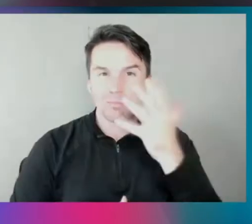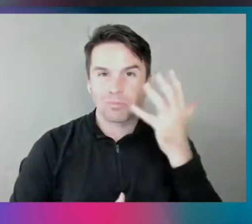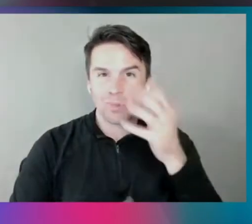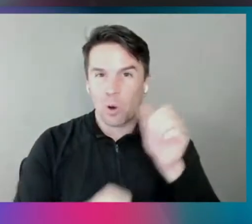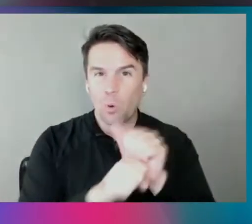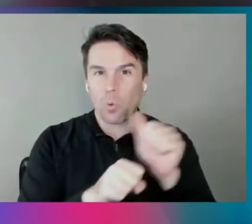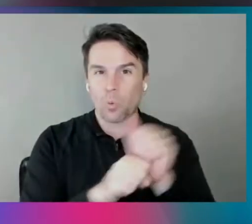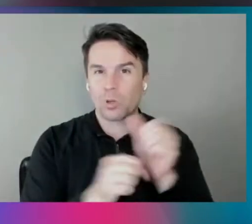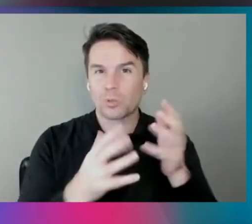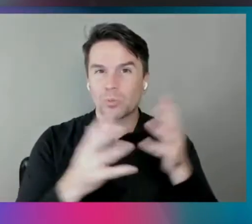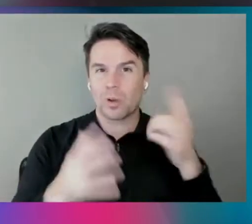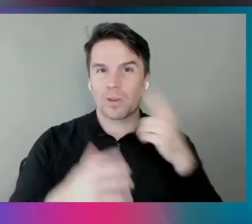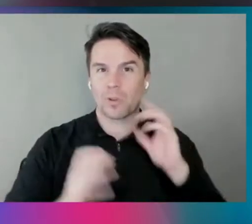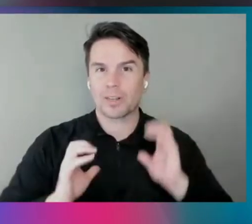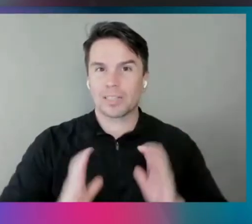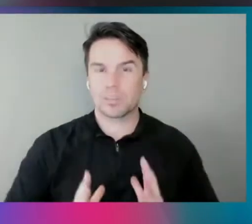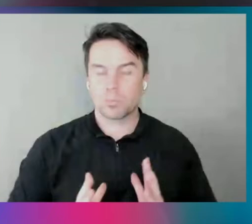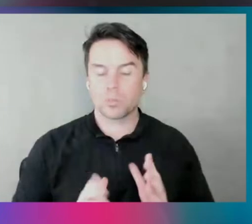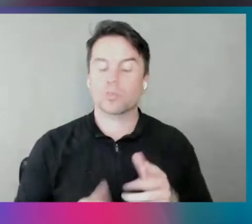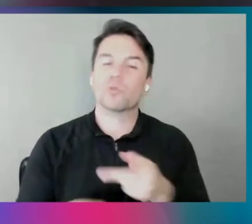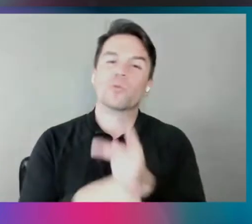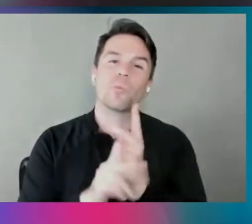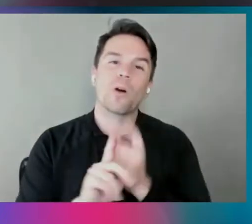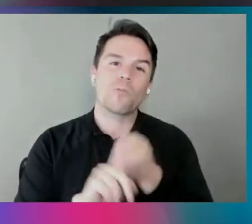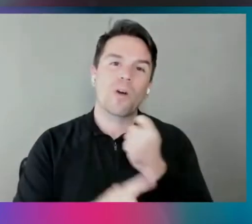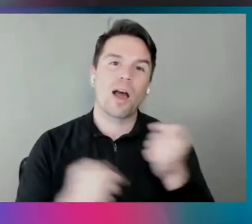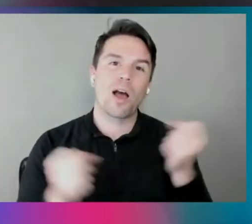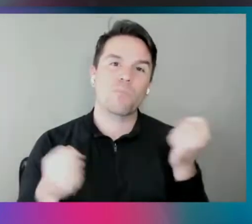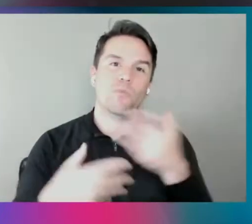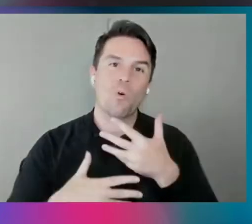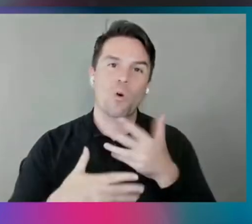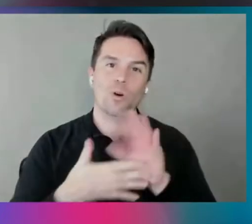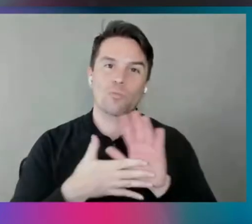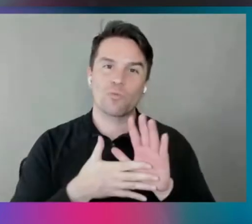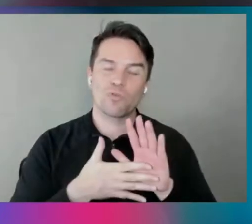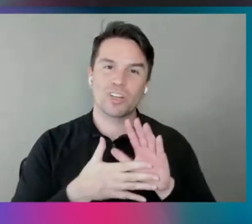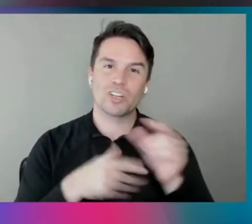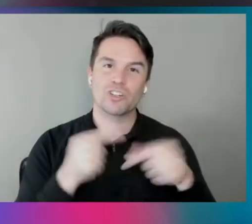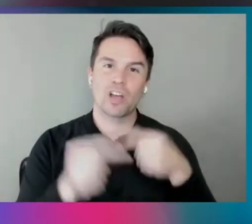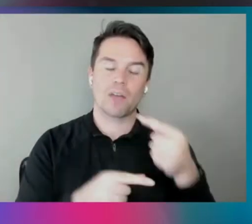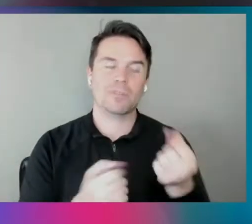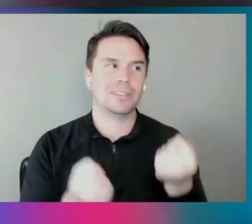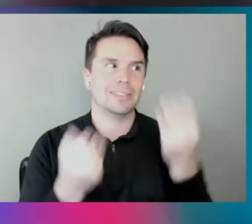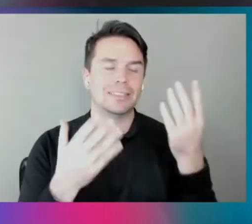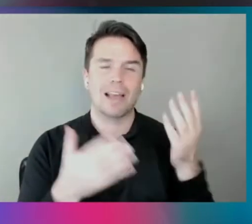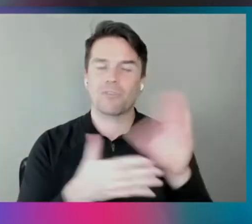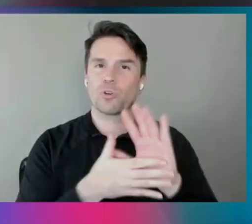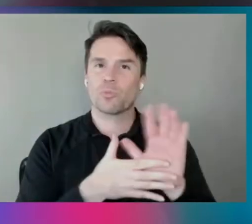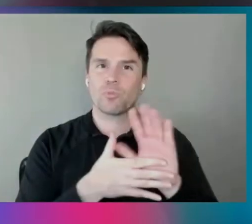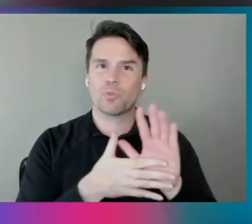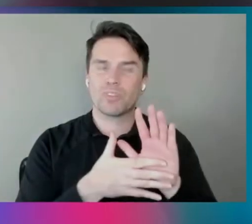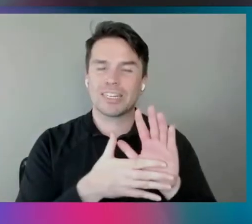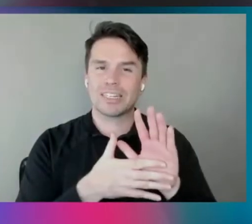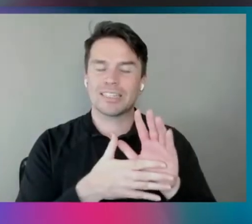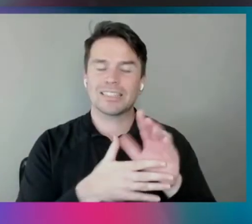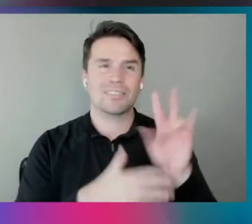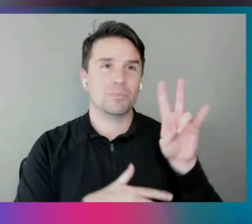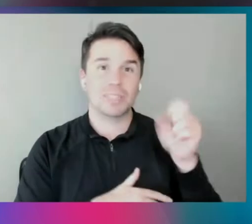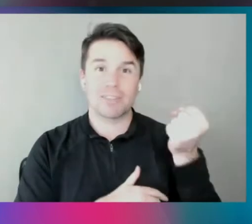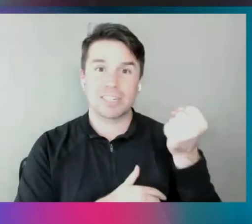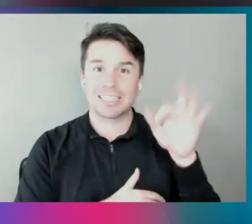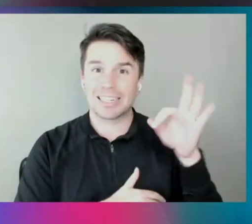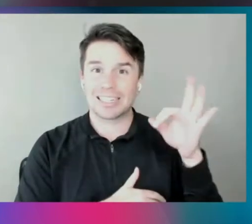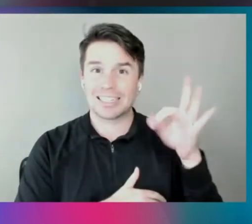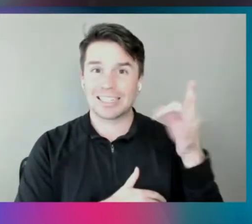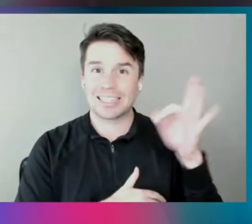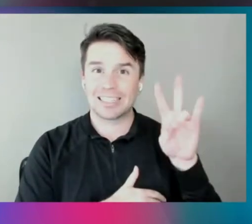genre, there's a whole lot of films from the 70s that were Italian, right? Dario Giallo Argento. films. Oh, yeah. yes. Yeah. So you may